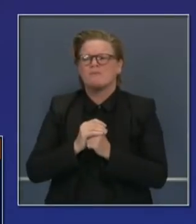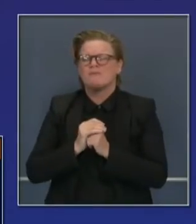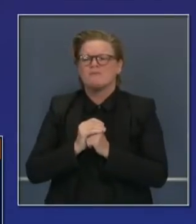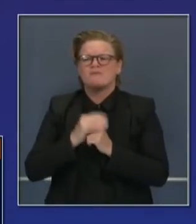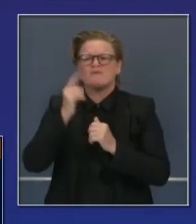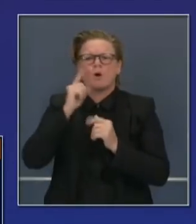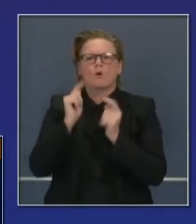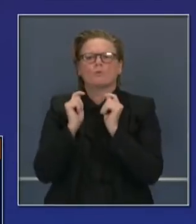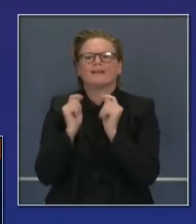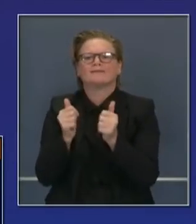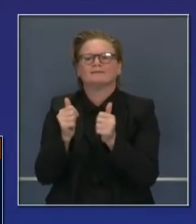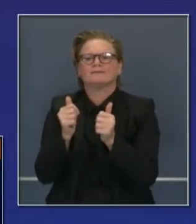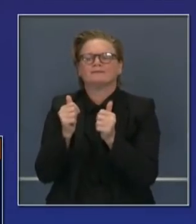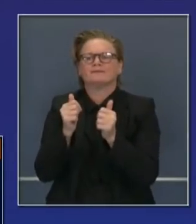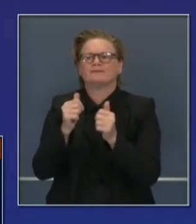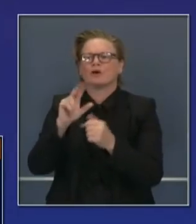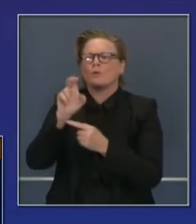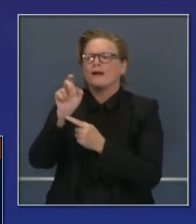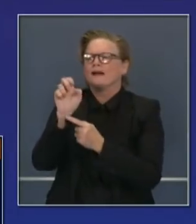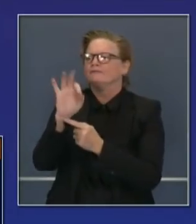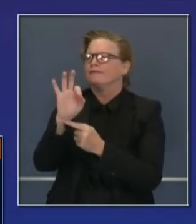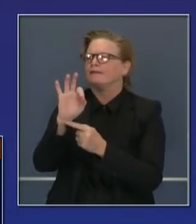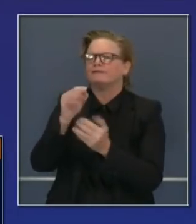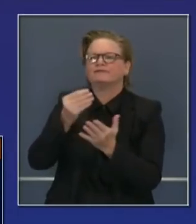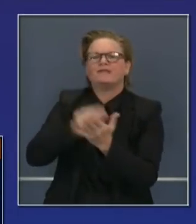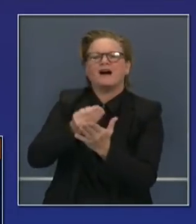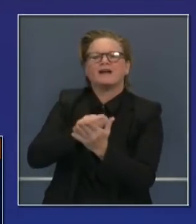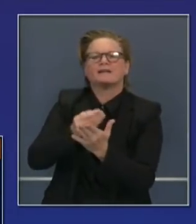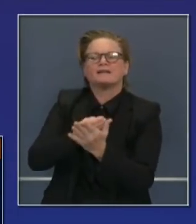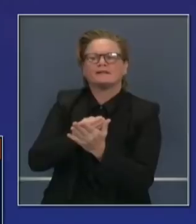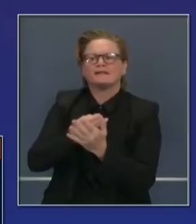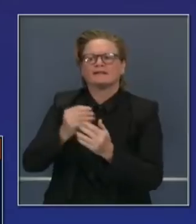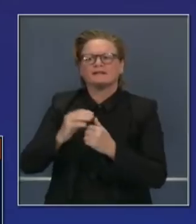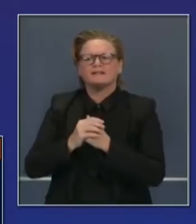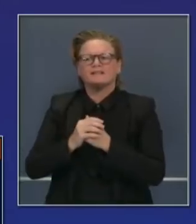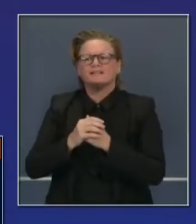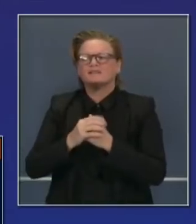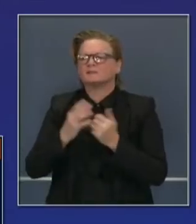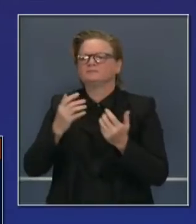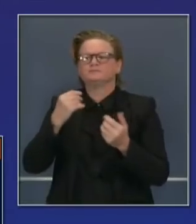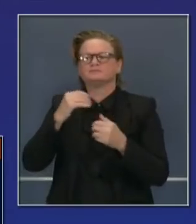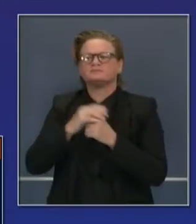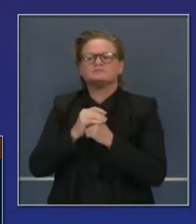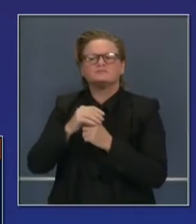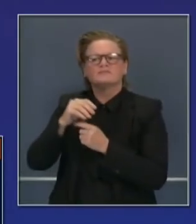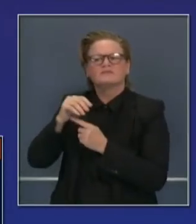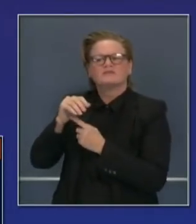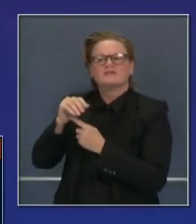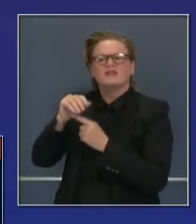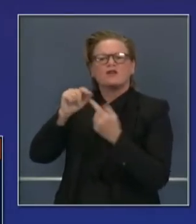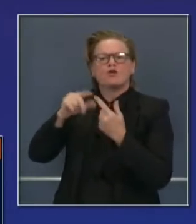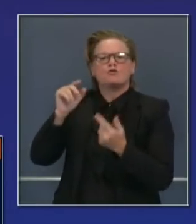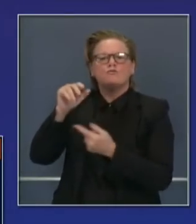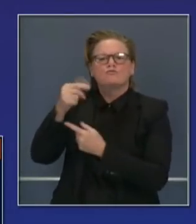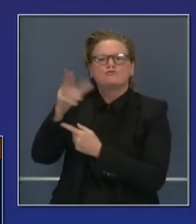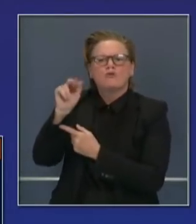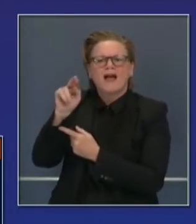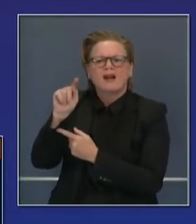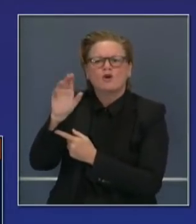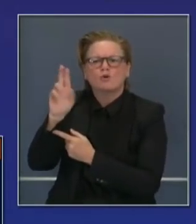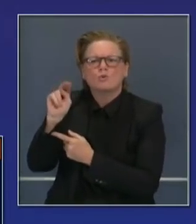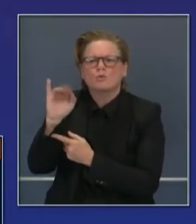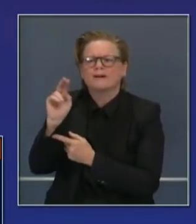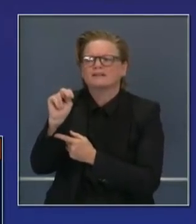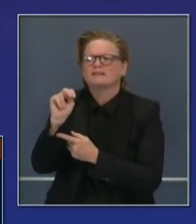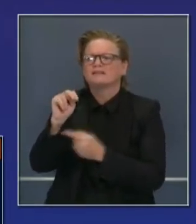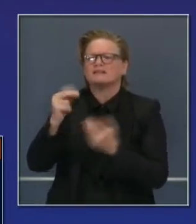if you do not have traditional relationships with credit unions or financial institutions. If you've fallen through the cracks